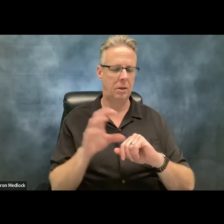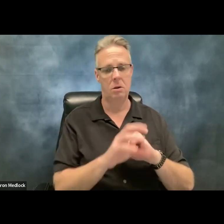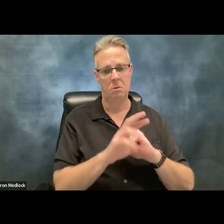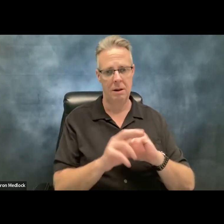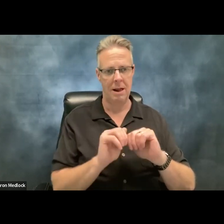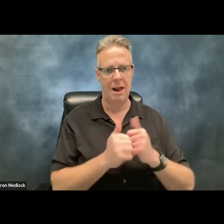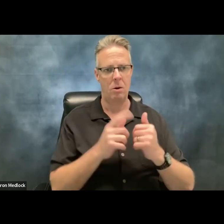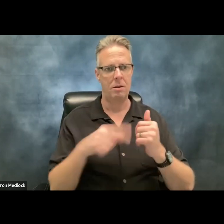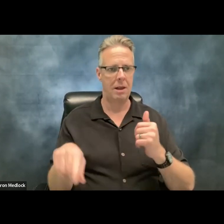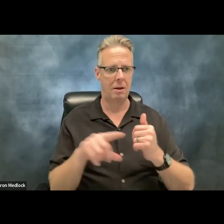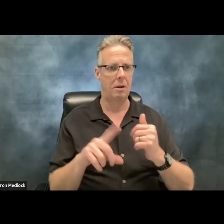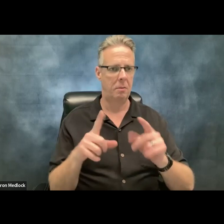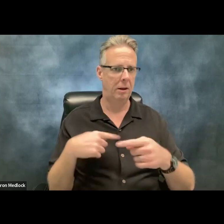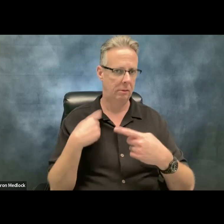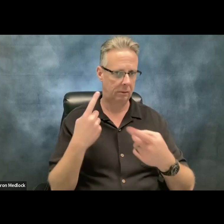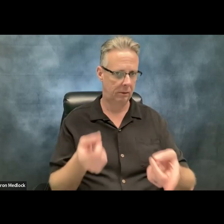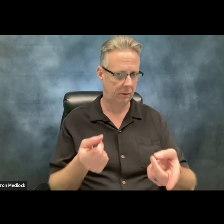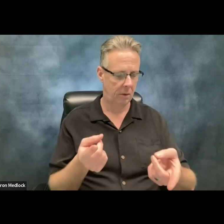response happen.